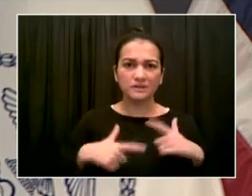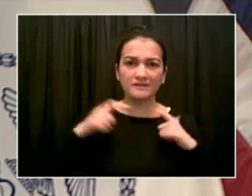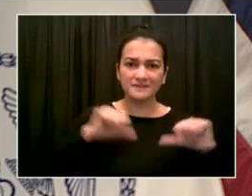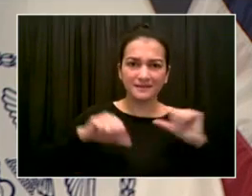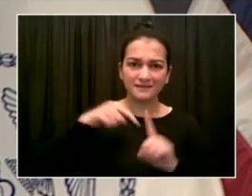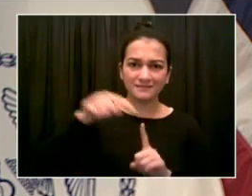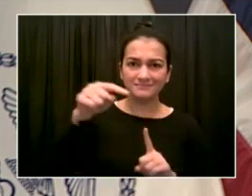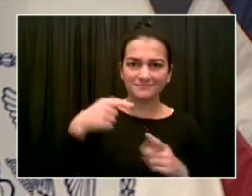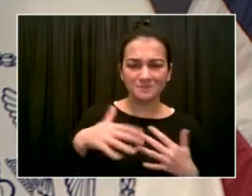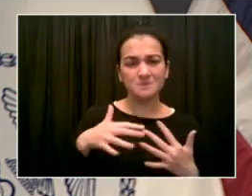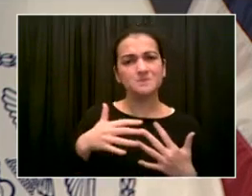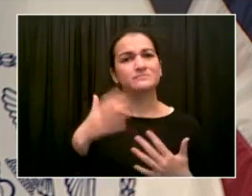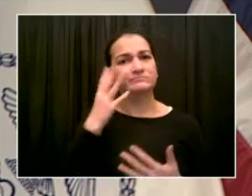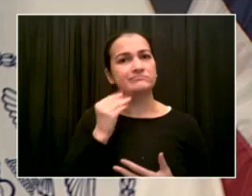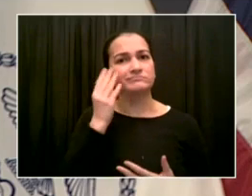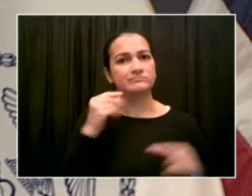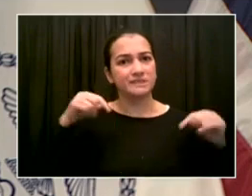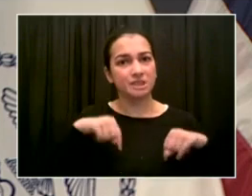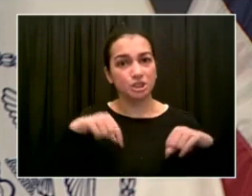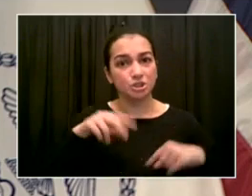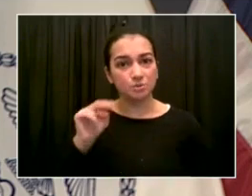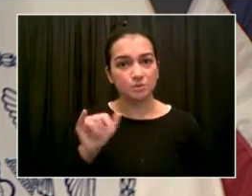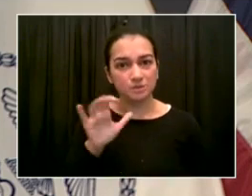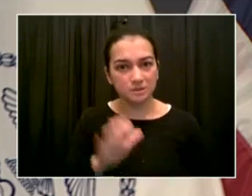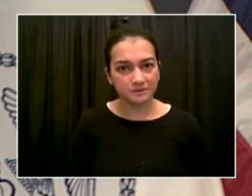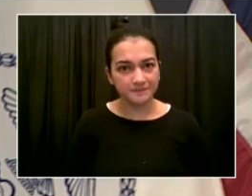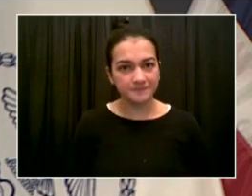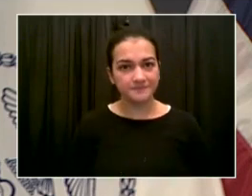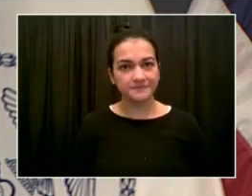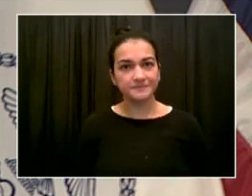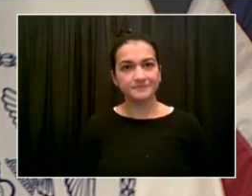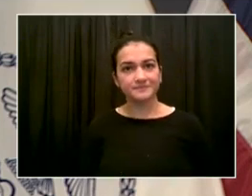really important for our future. So given what's at stake,